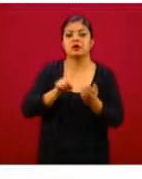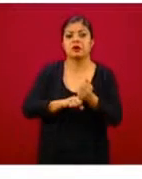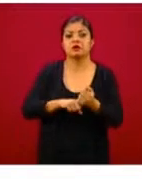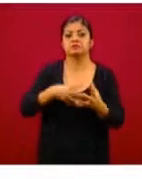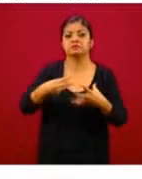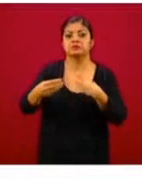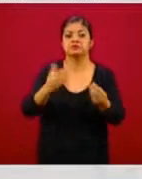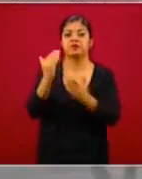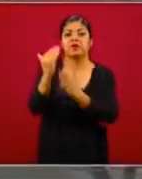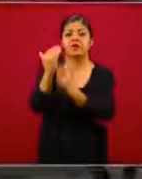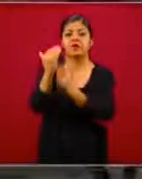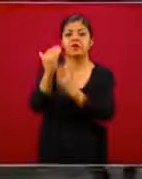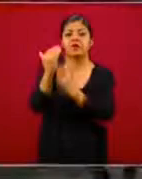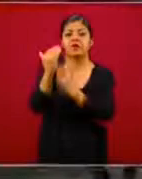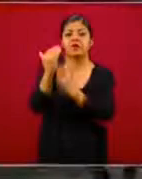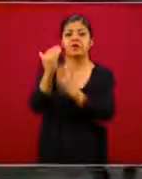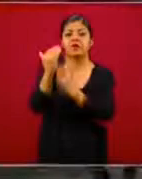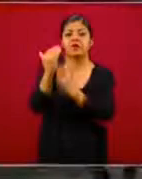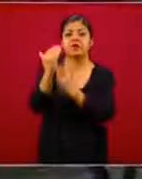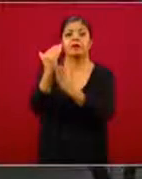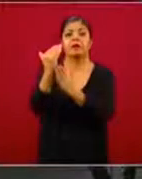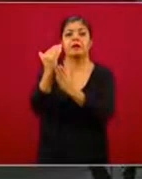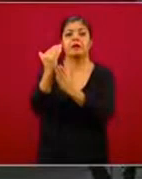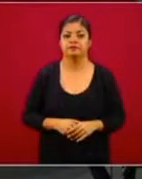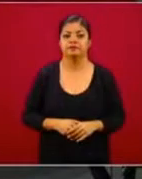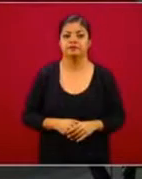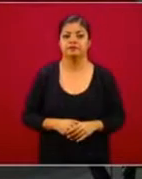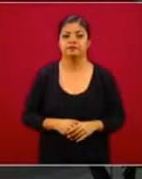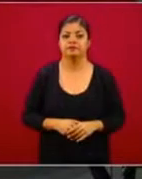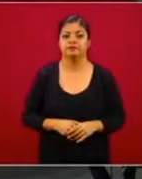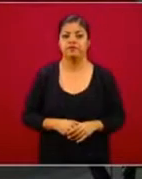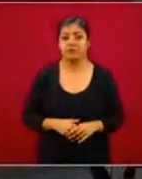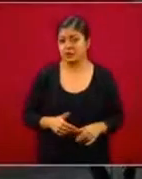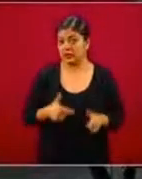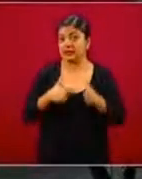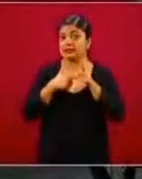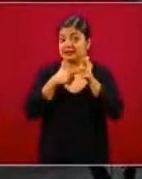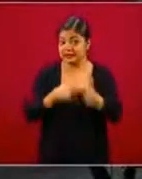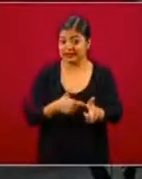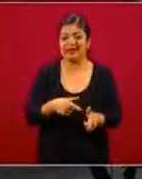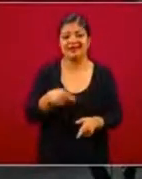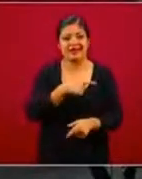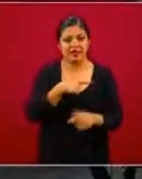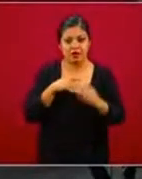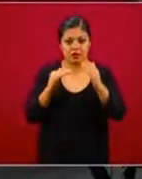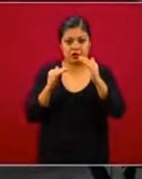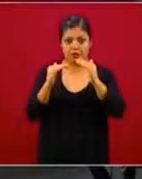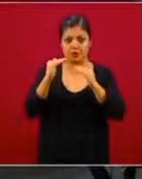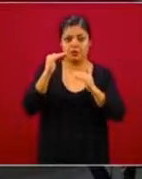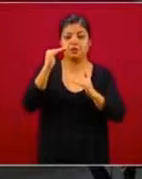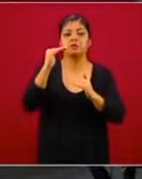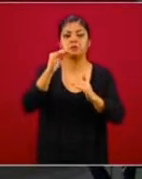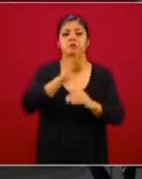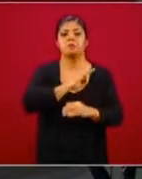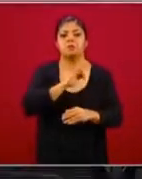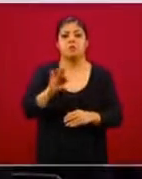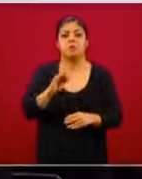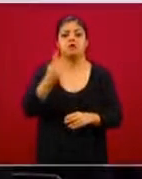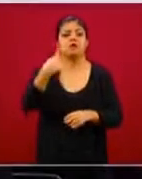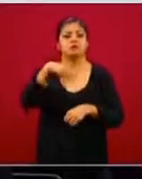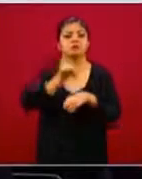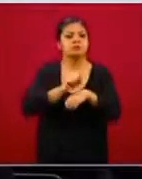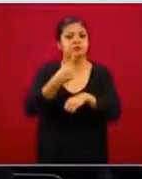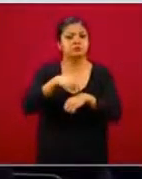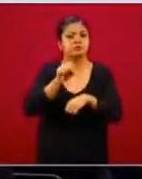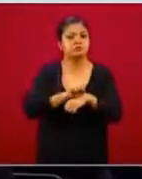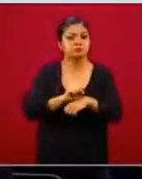least over the course of this week, there was a lessening of spread and recent viral activity. And